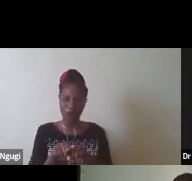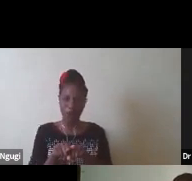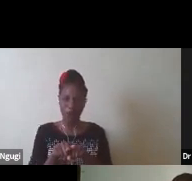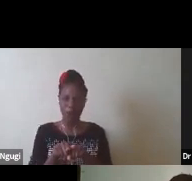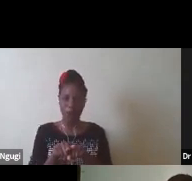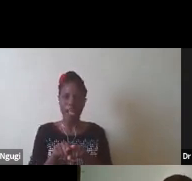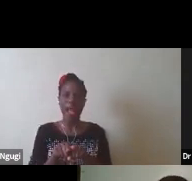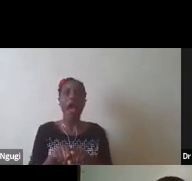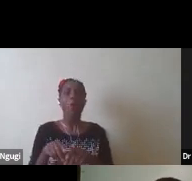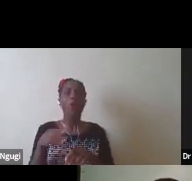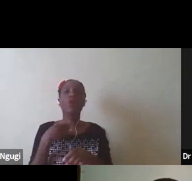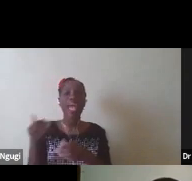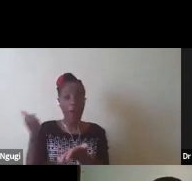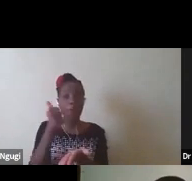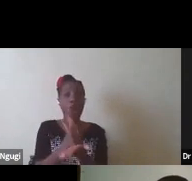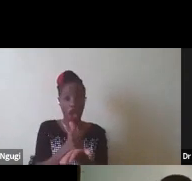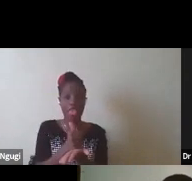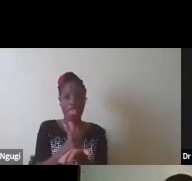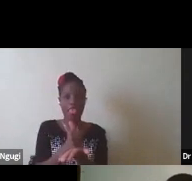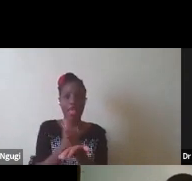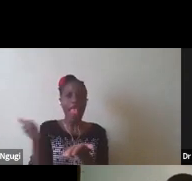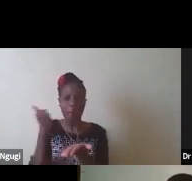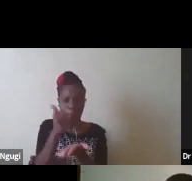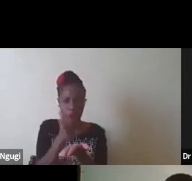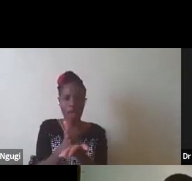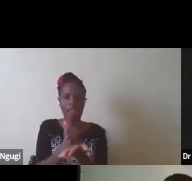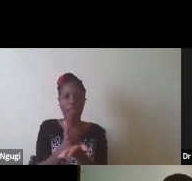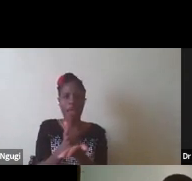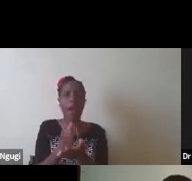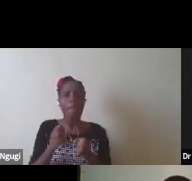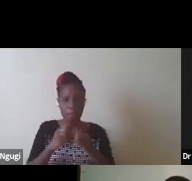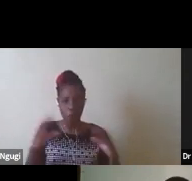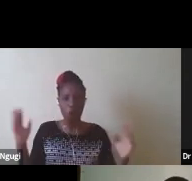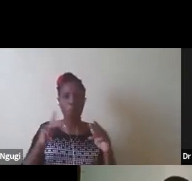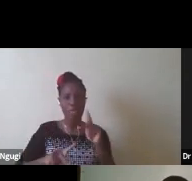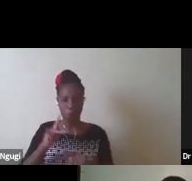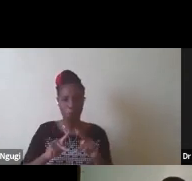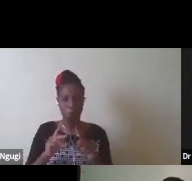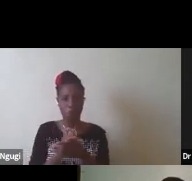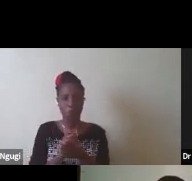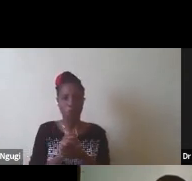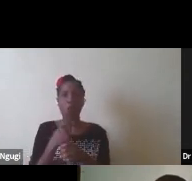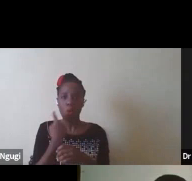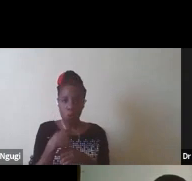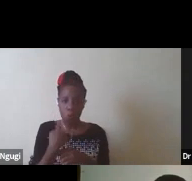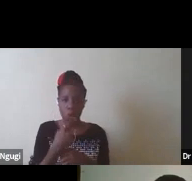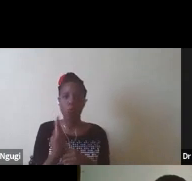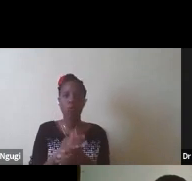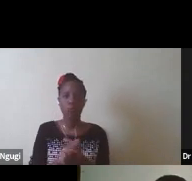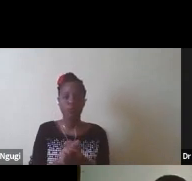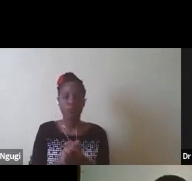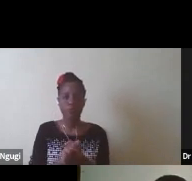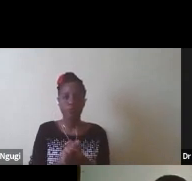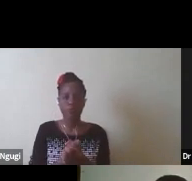of recruiting should be such that we are able to get those who